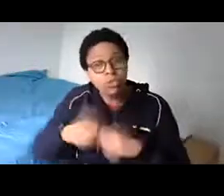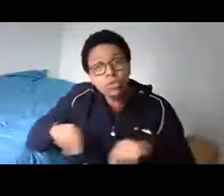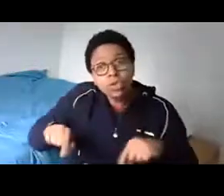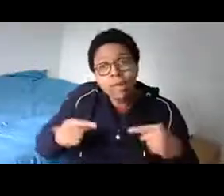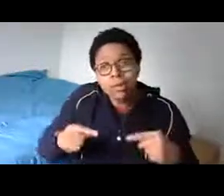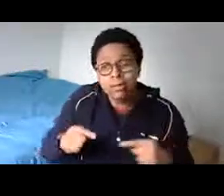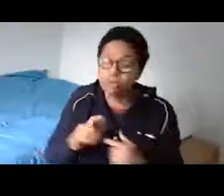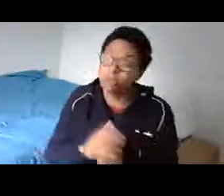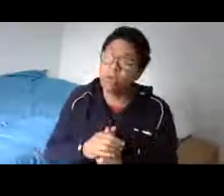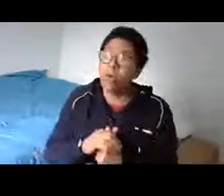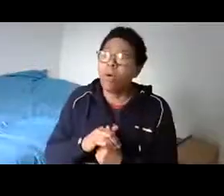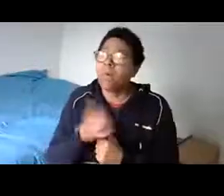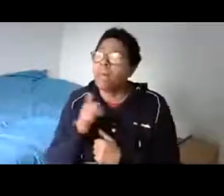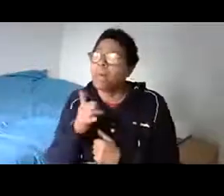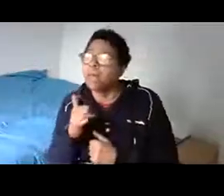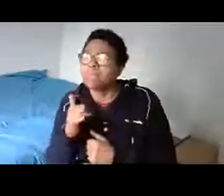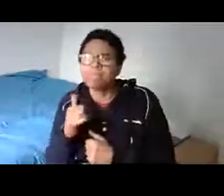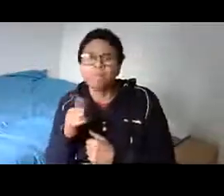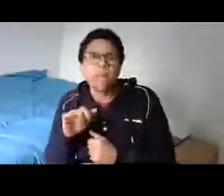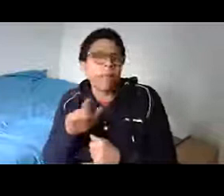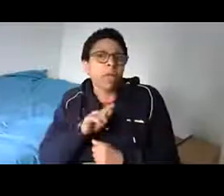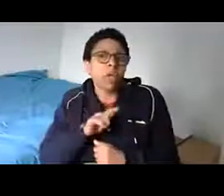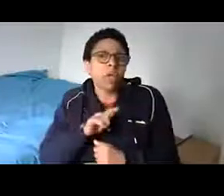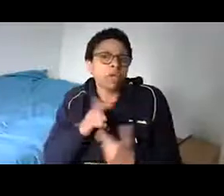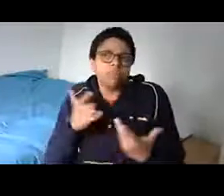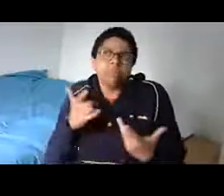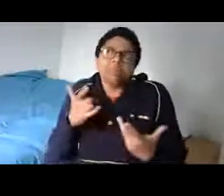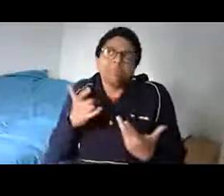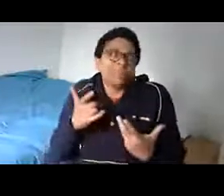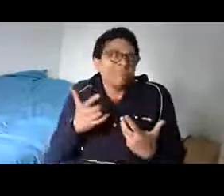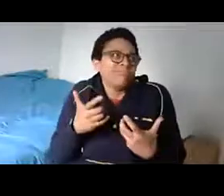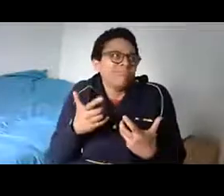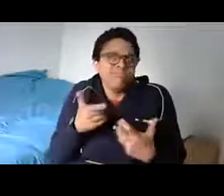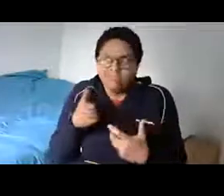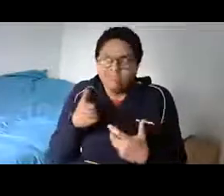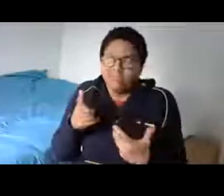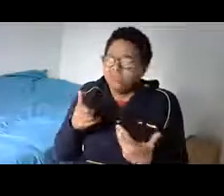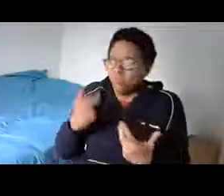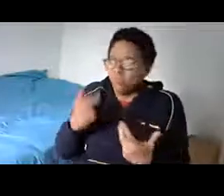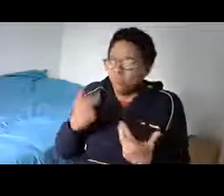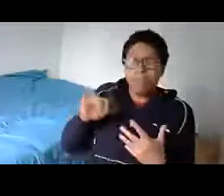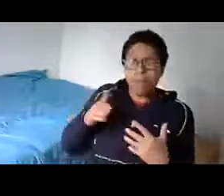could maybe, because eligibility framework is basically based on looking at